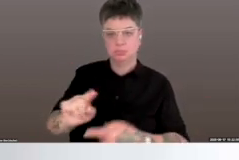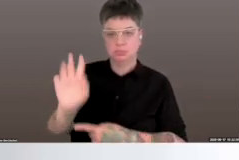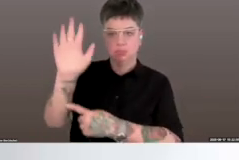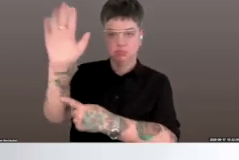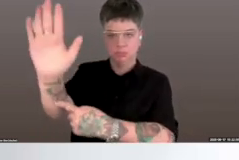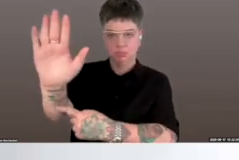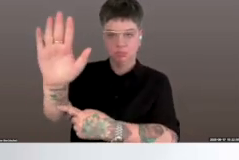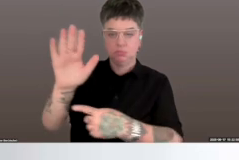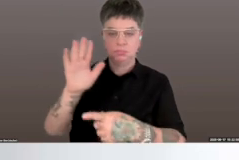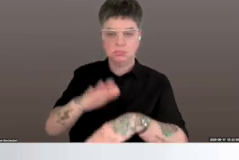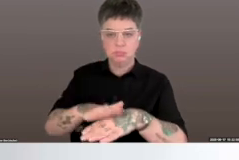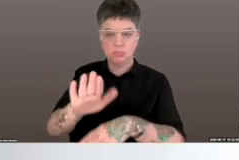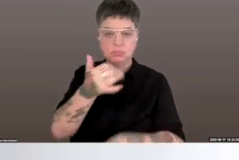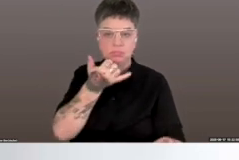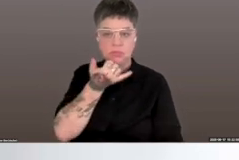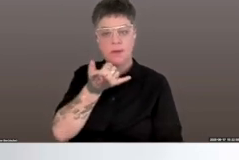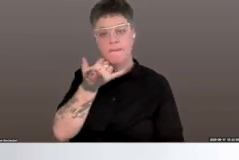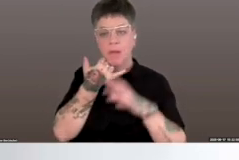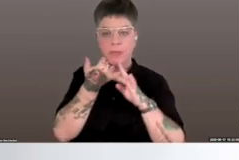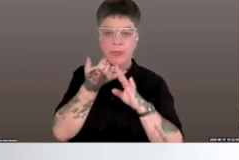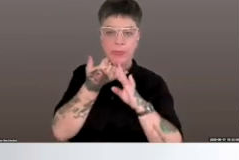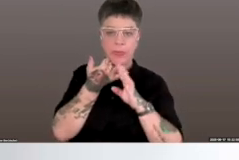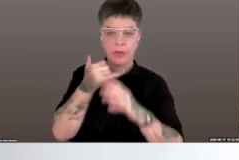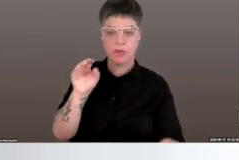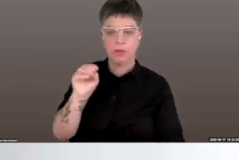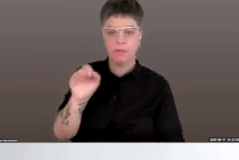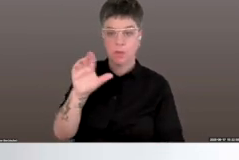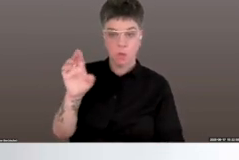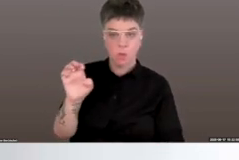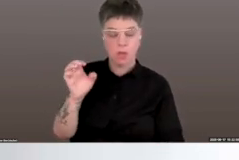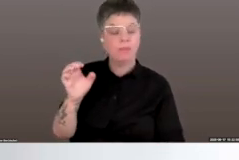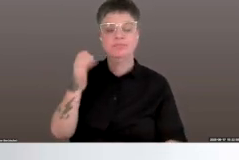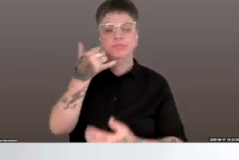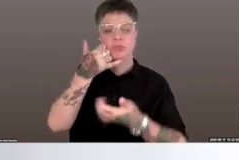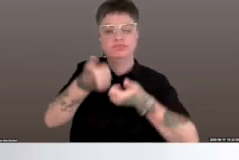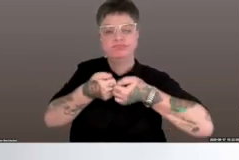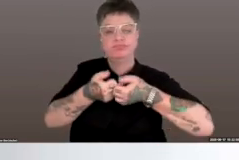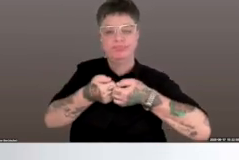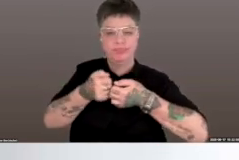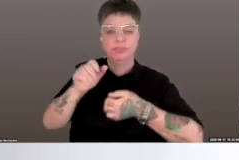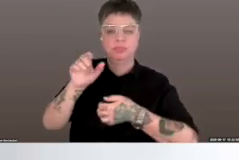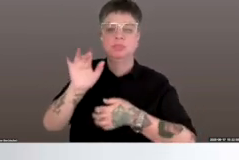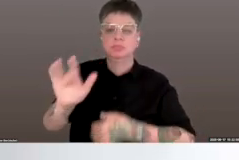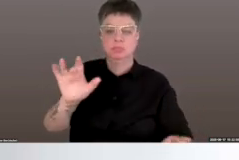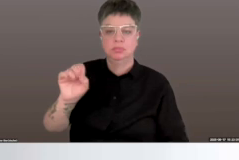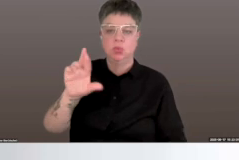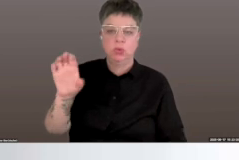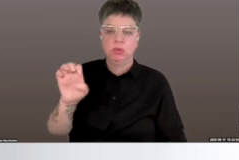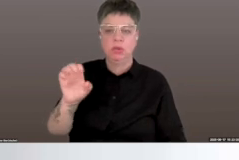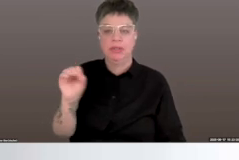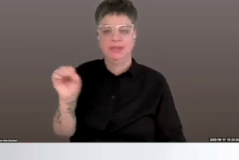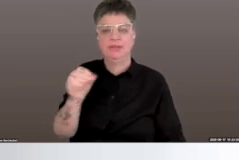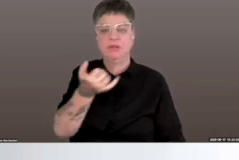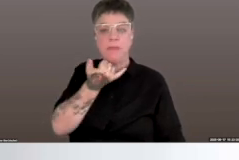can find the raise hand feature on the more tab. And then if you're calling in, it's *2. So hopefully that helps. And then there's always the